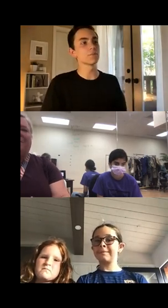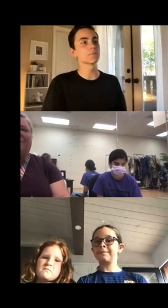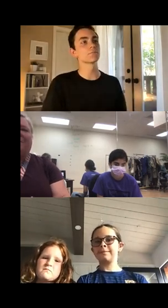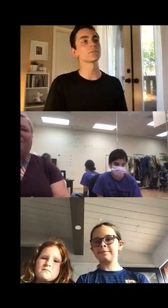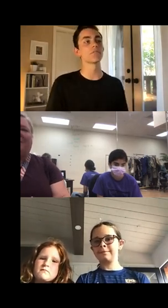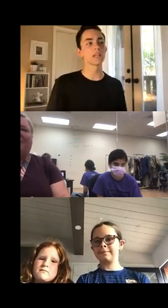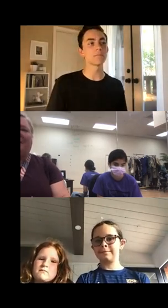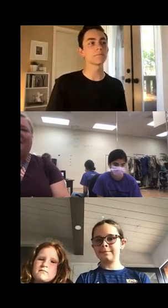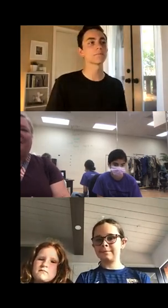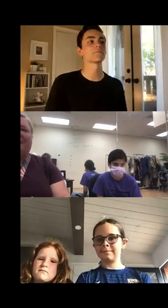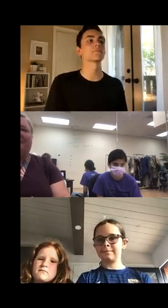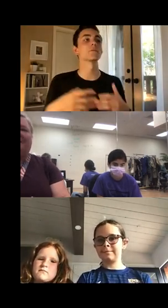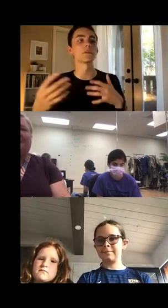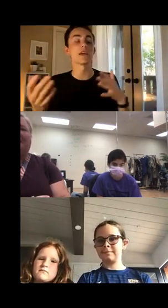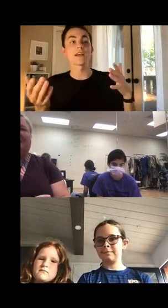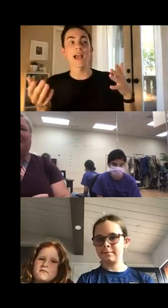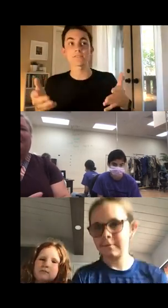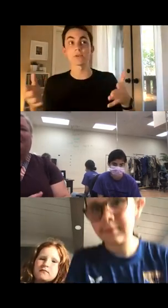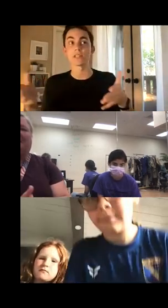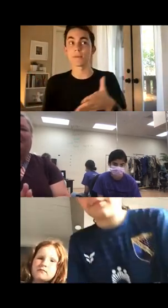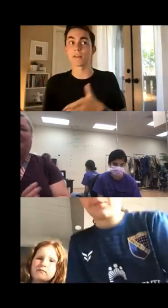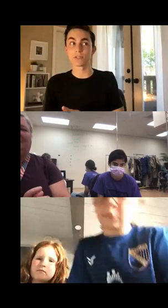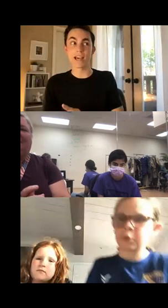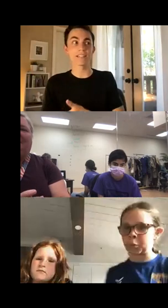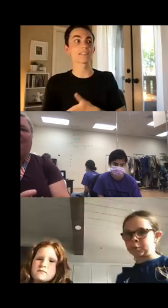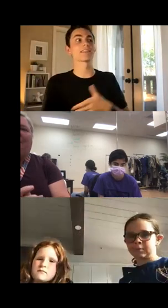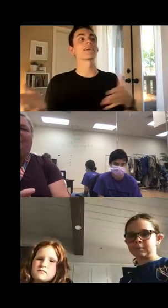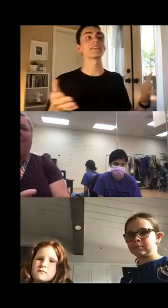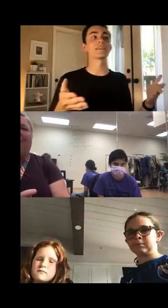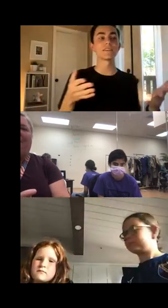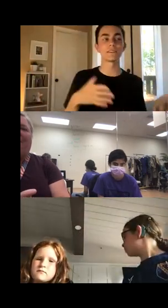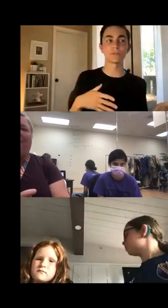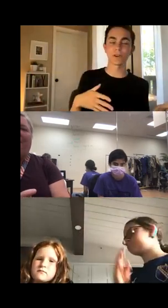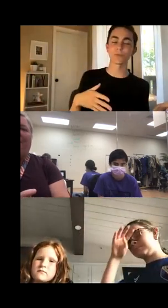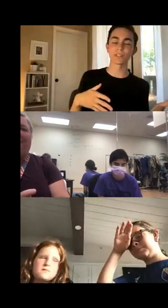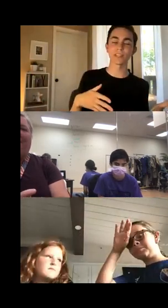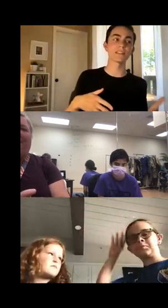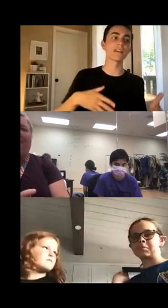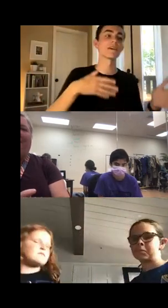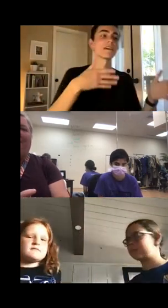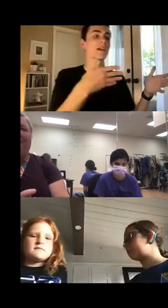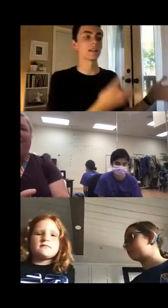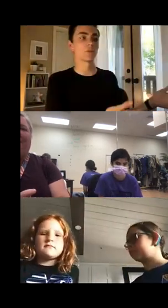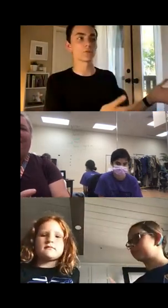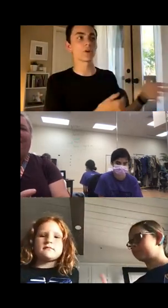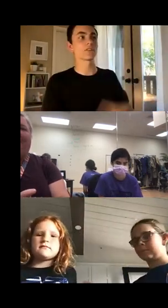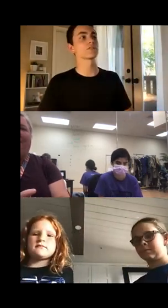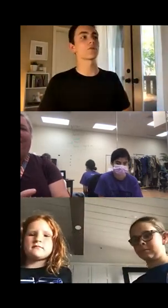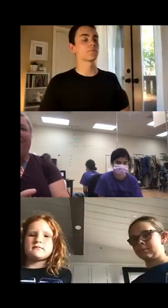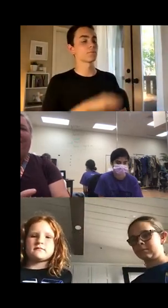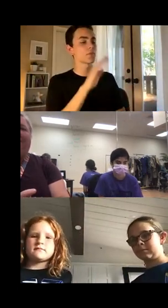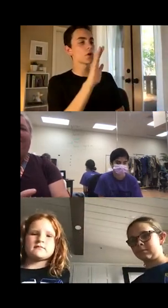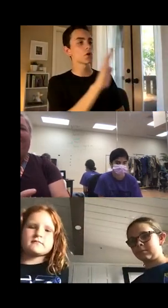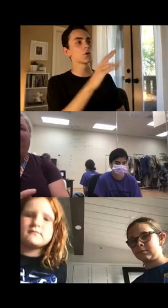for a name, give a name. We'll ask for the name after that. And then this other person gives a name, and then we respond.